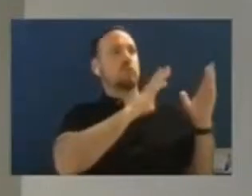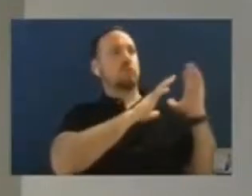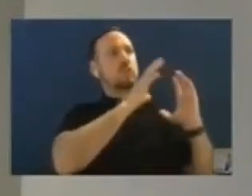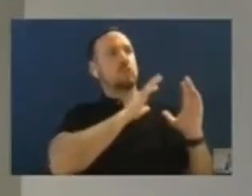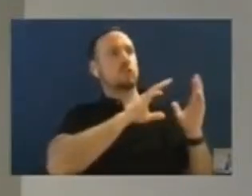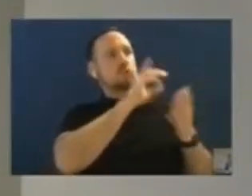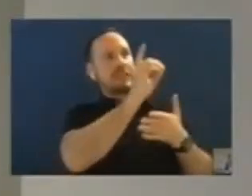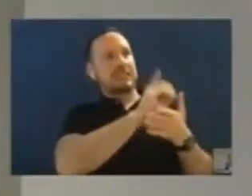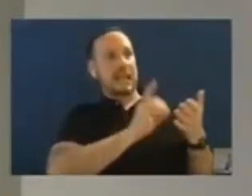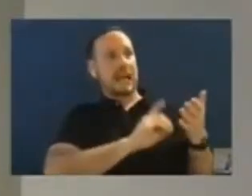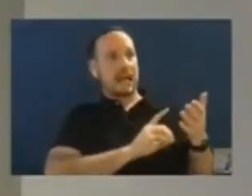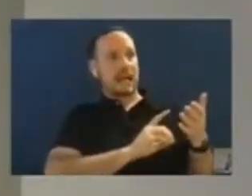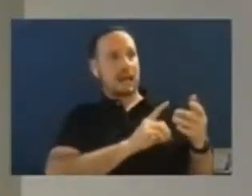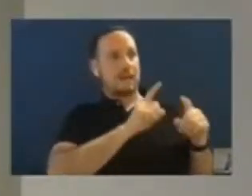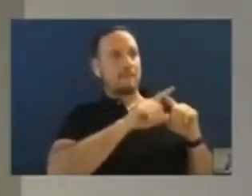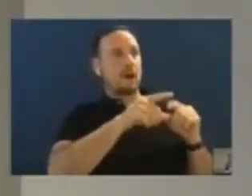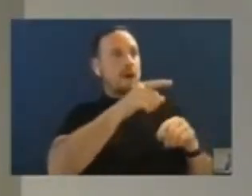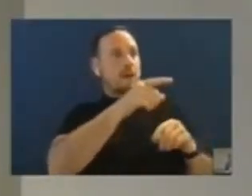have outside airflow.